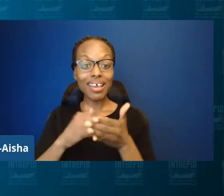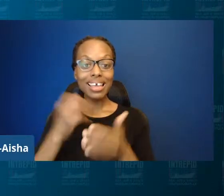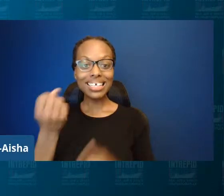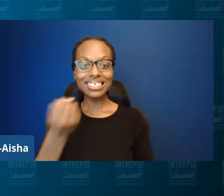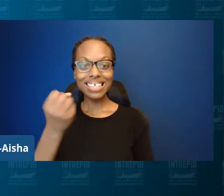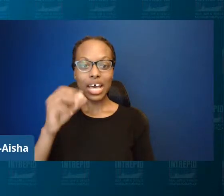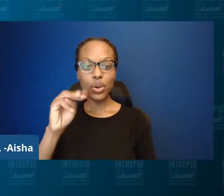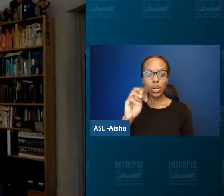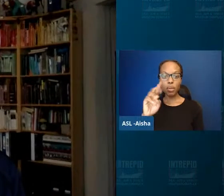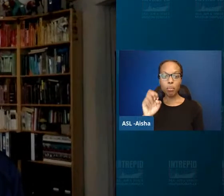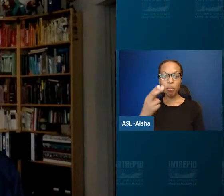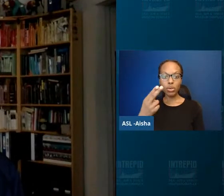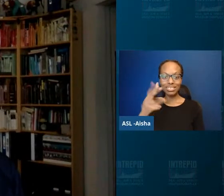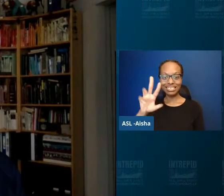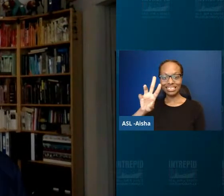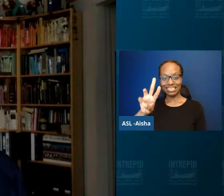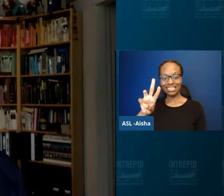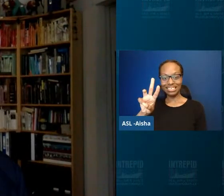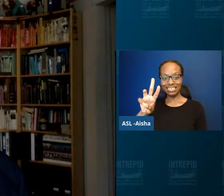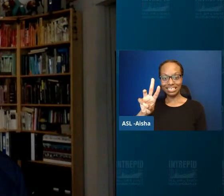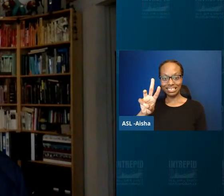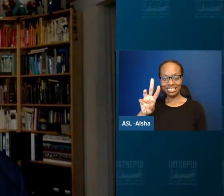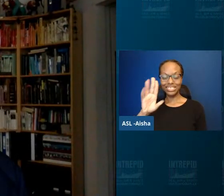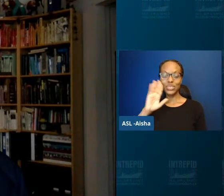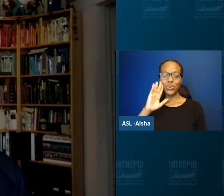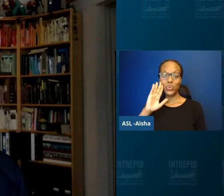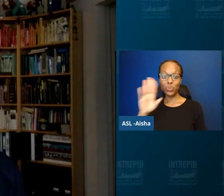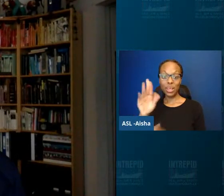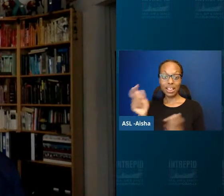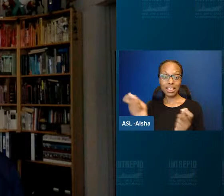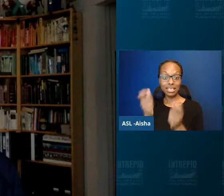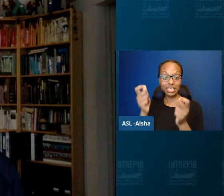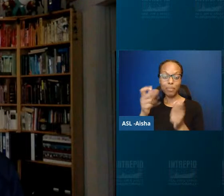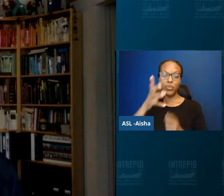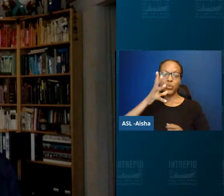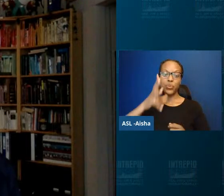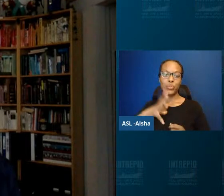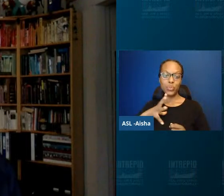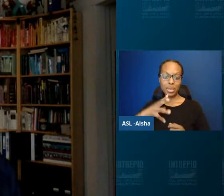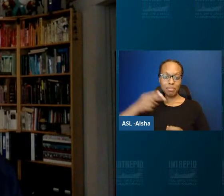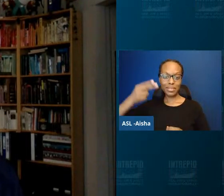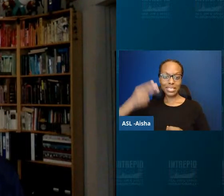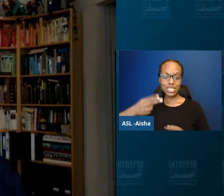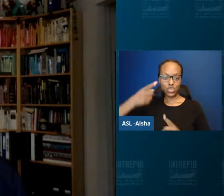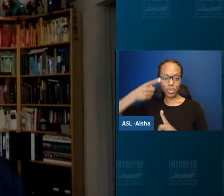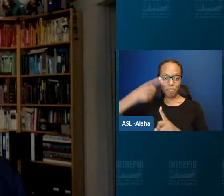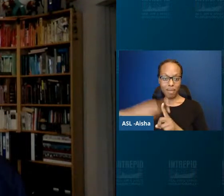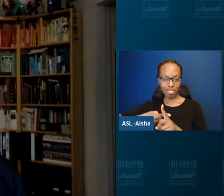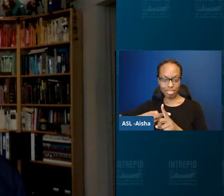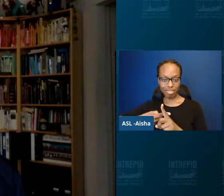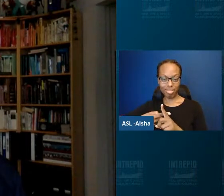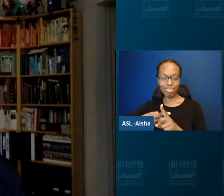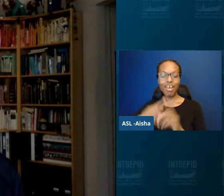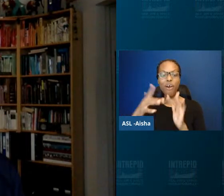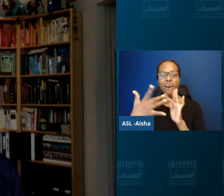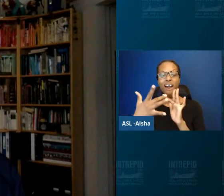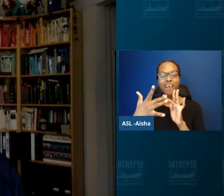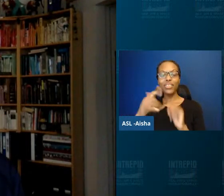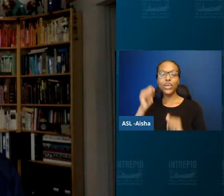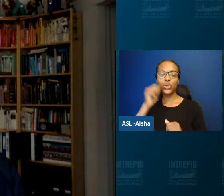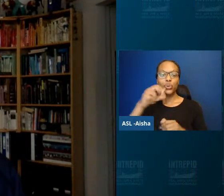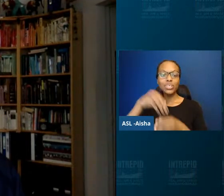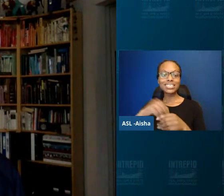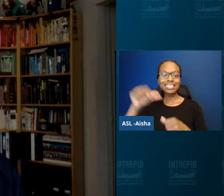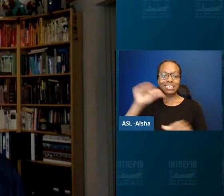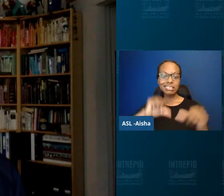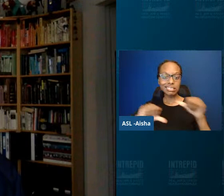March 6th, as the Intrepid also celebrates Women's History Month at our virtual Girls in Science and Engineering Day. We are going to